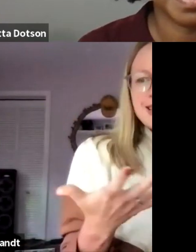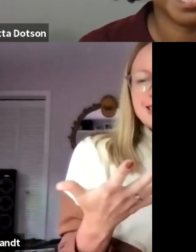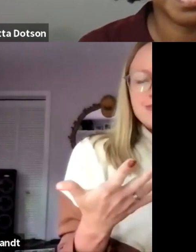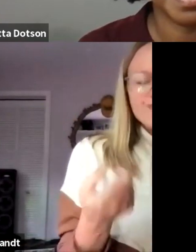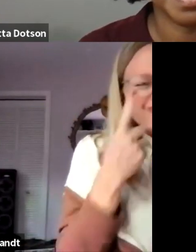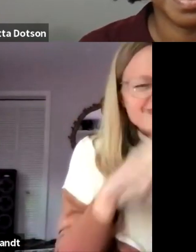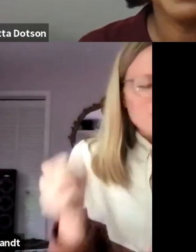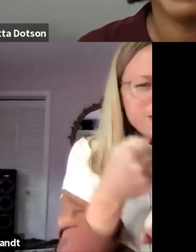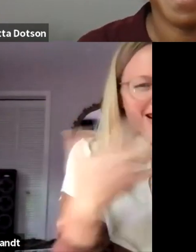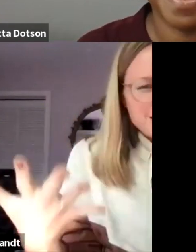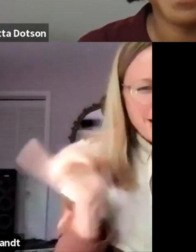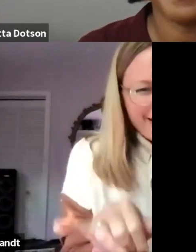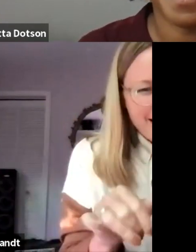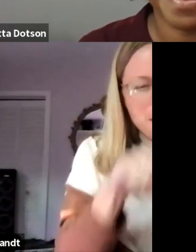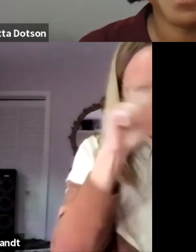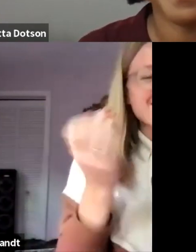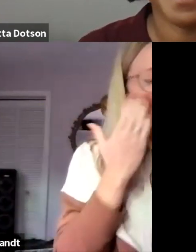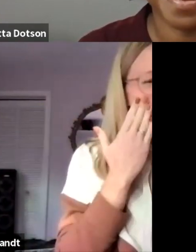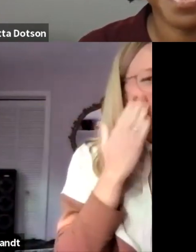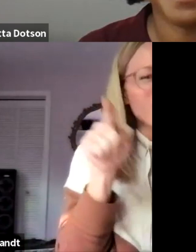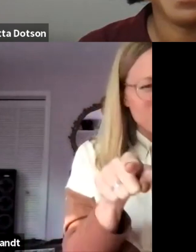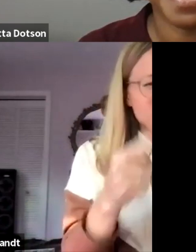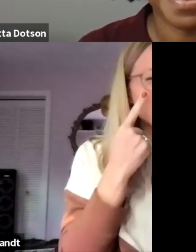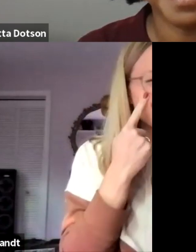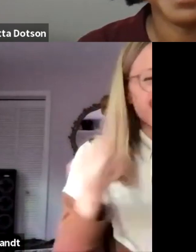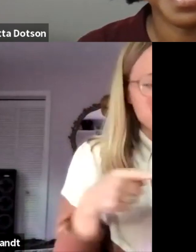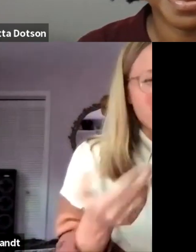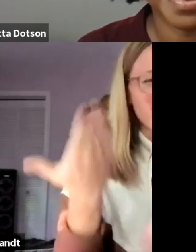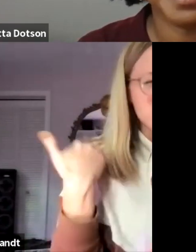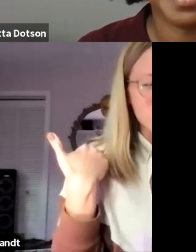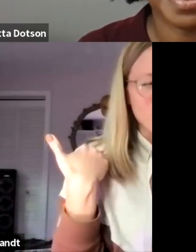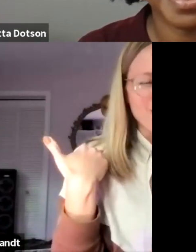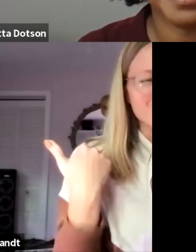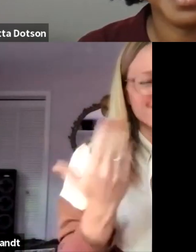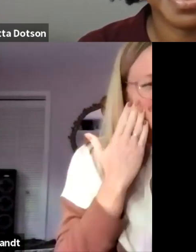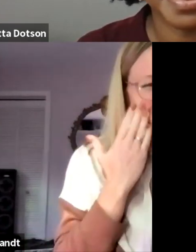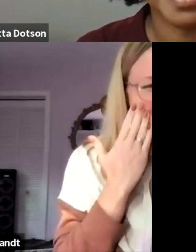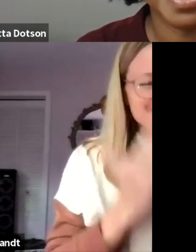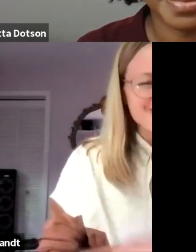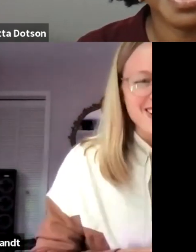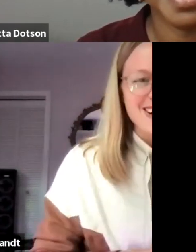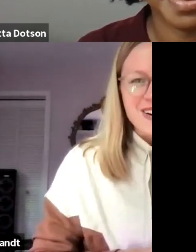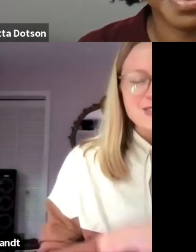of deaf and hard of hearing people. So I don't know if you could just expand a little bit about that. I know you've thought about that before.